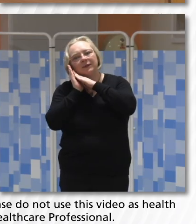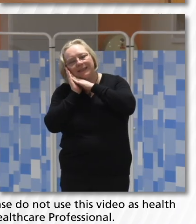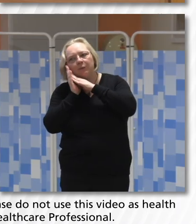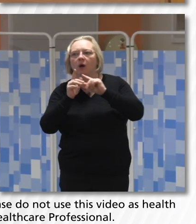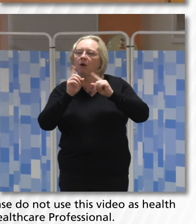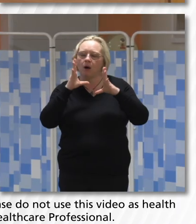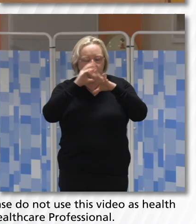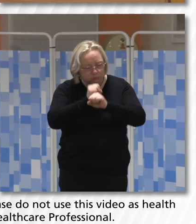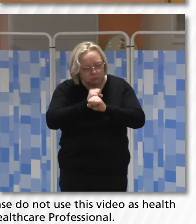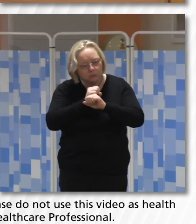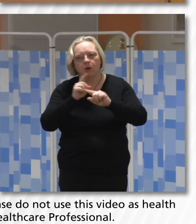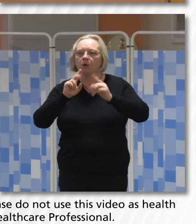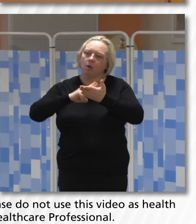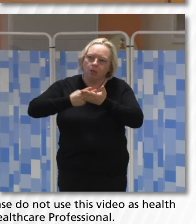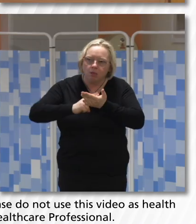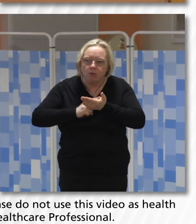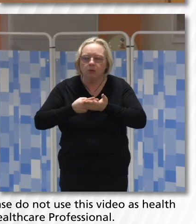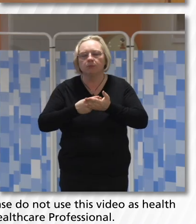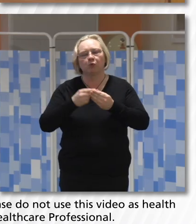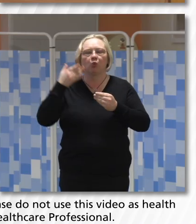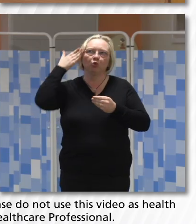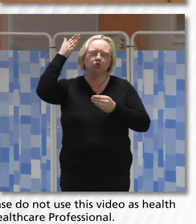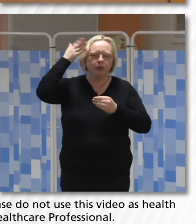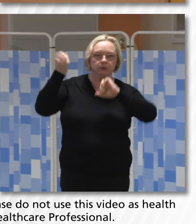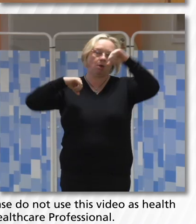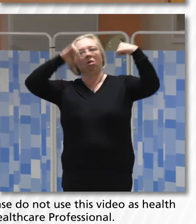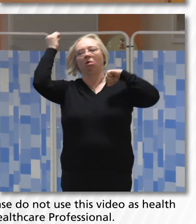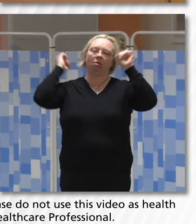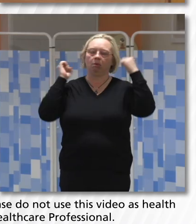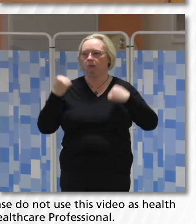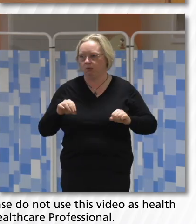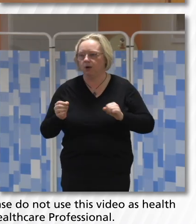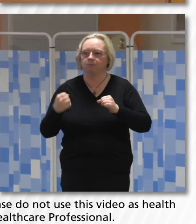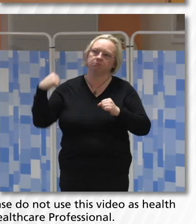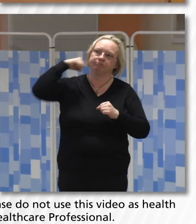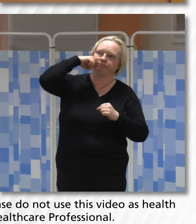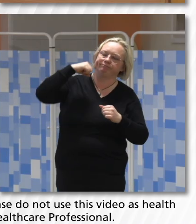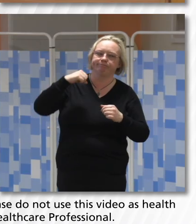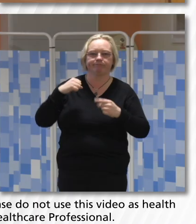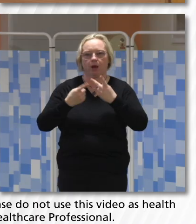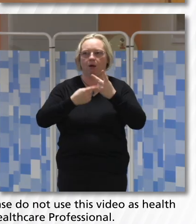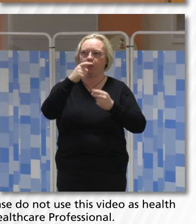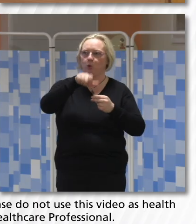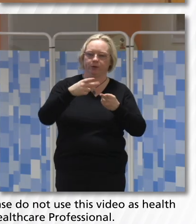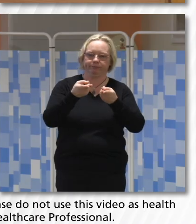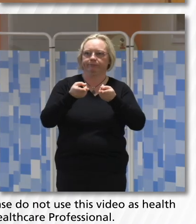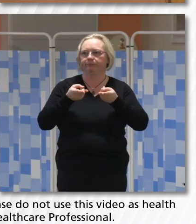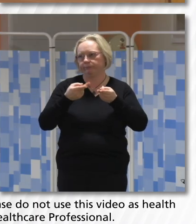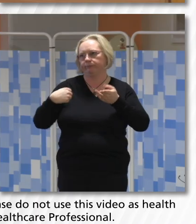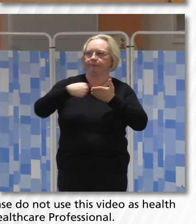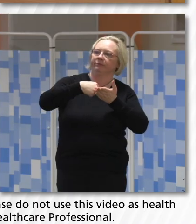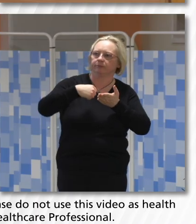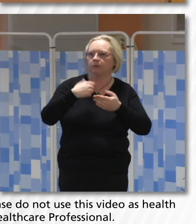can't get to sleep, or they have dreams where they act out the dream and hit the person in bed with them. They could have